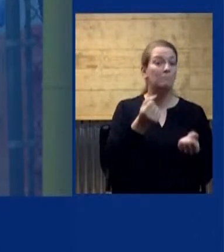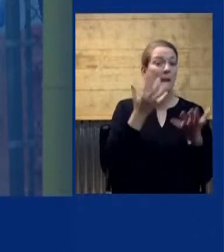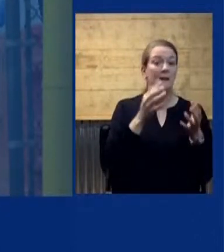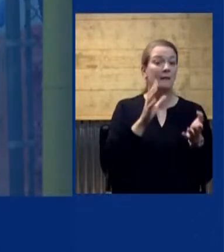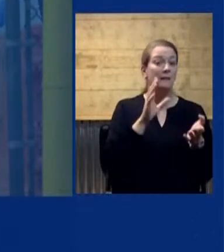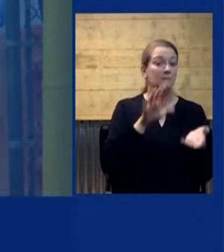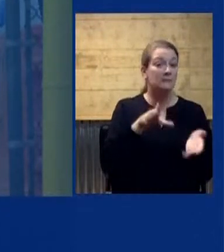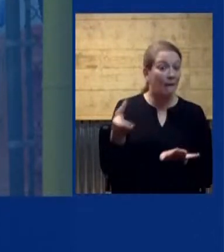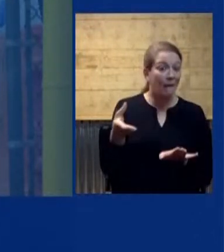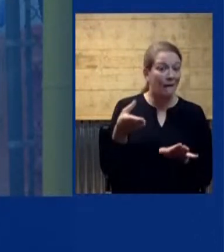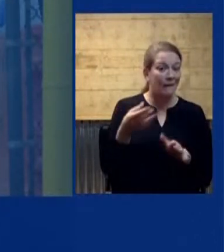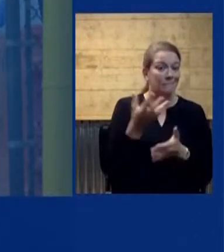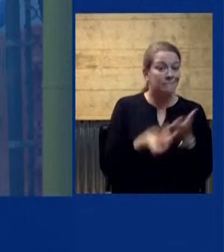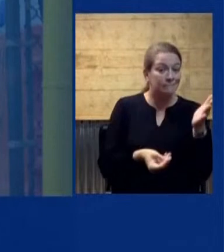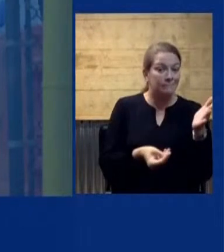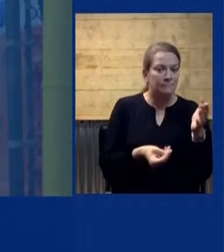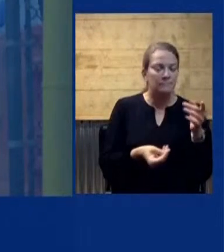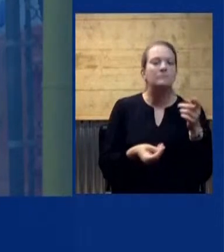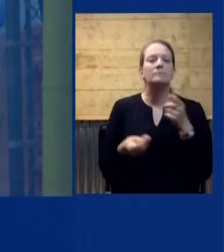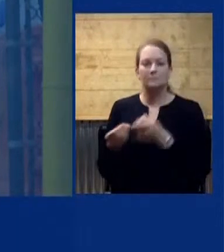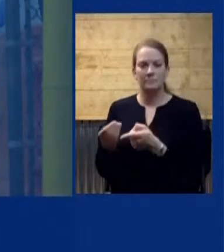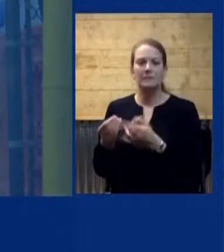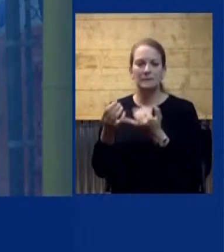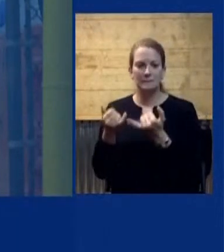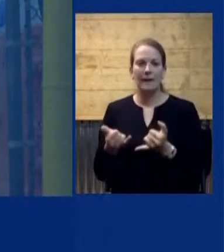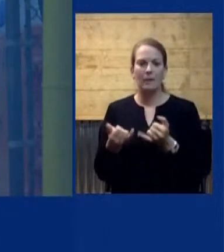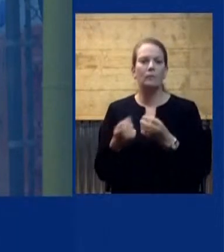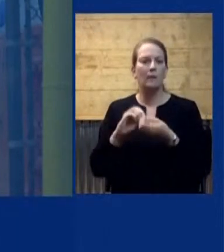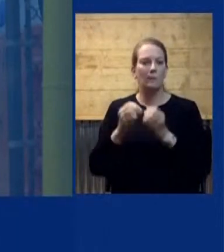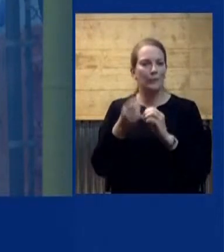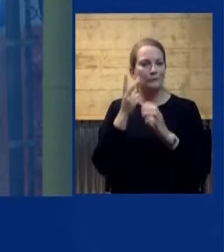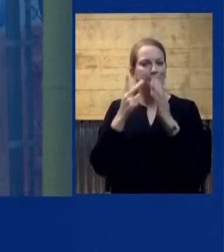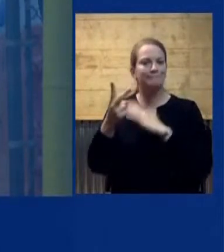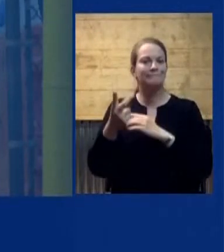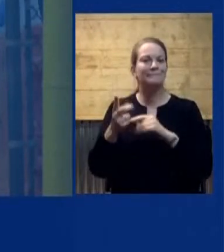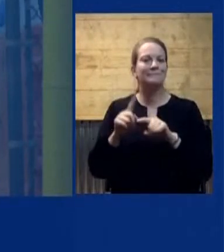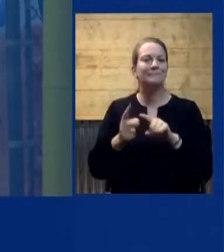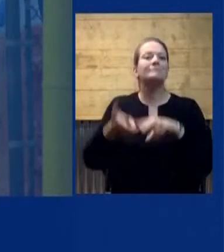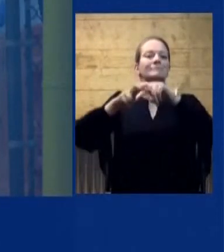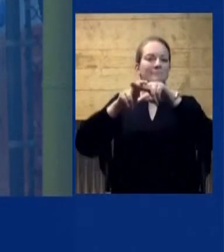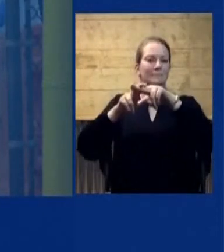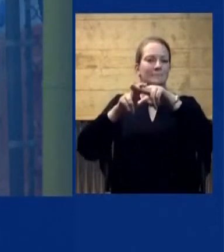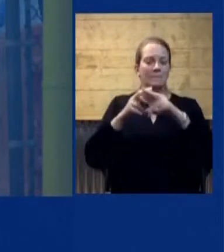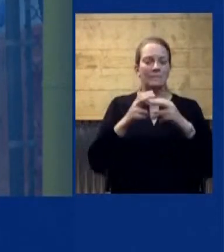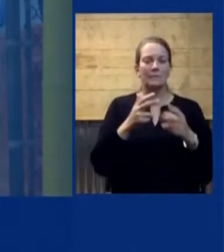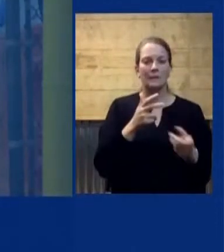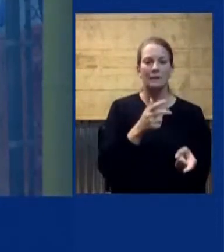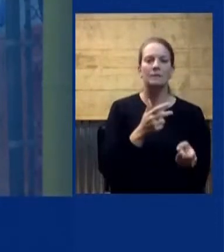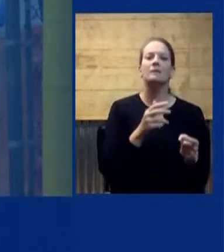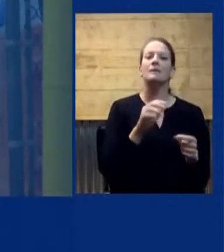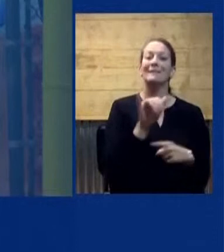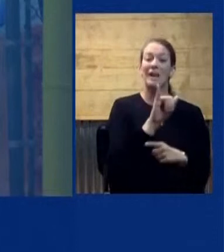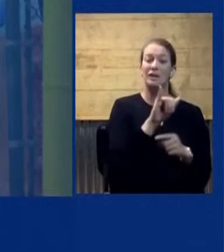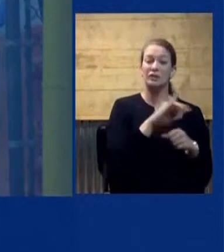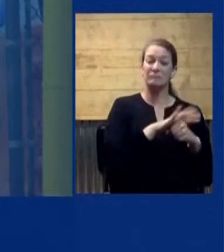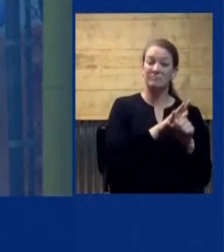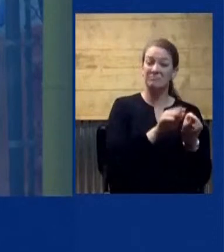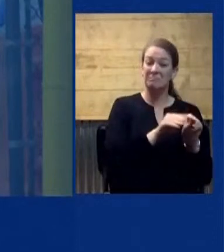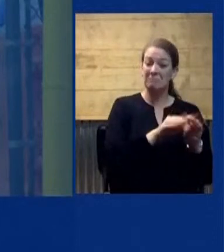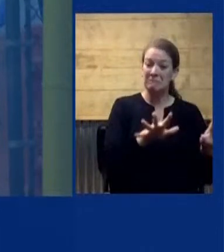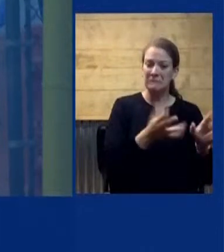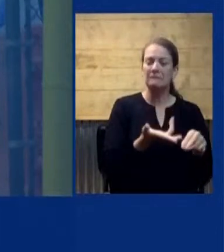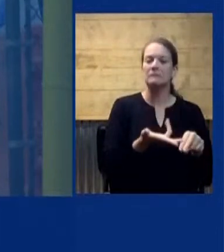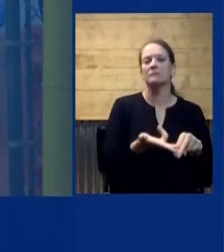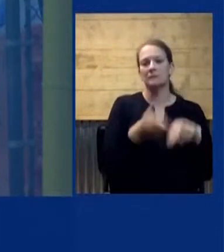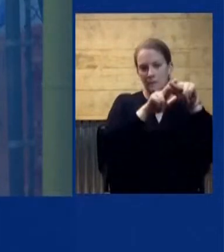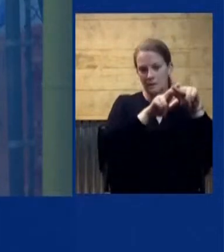what changed? The spike in the infection rate changed, so when they extrapolate